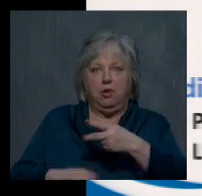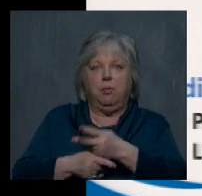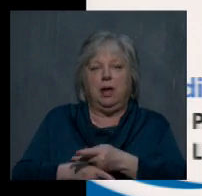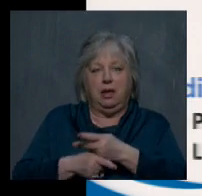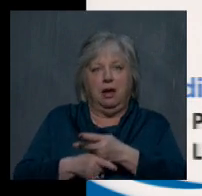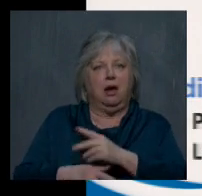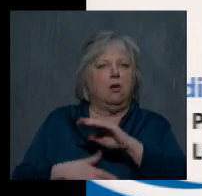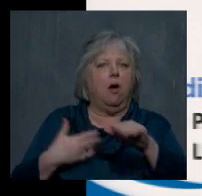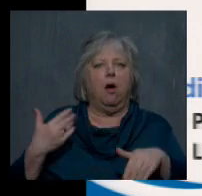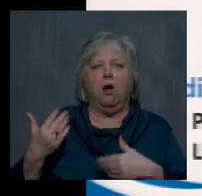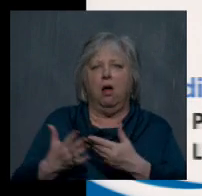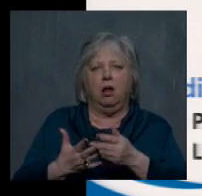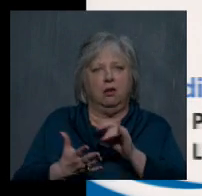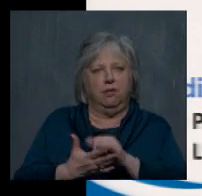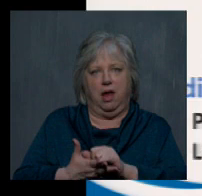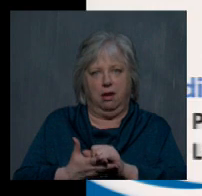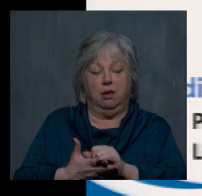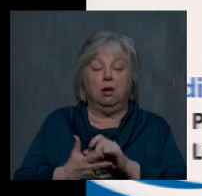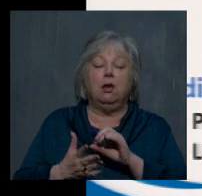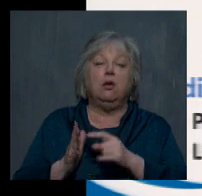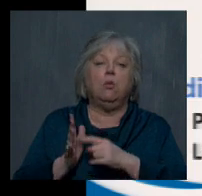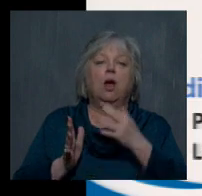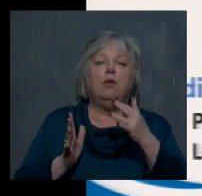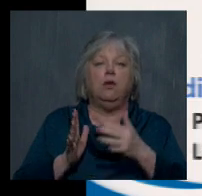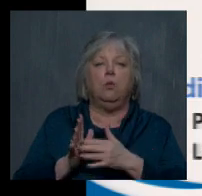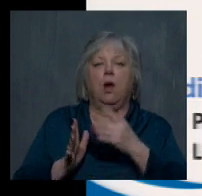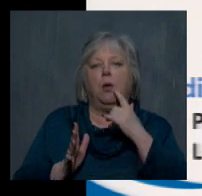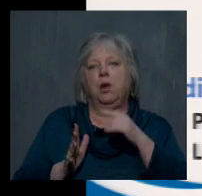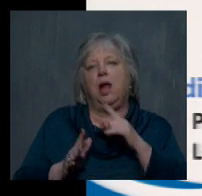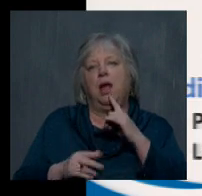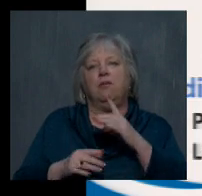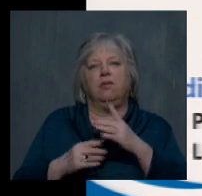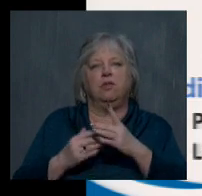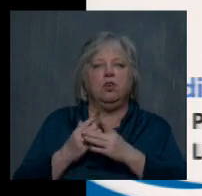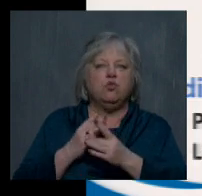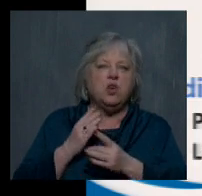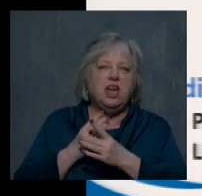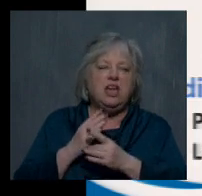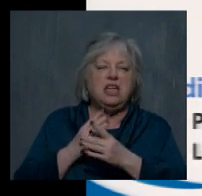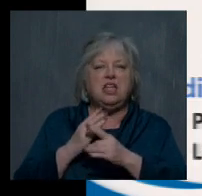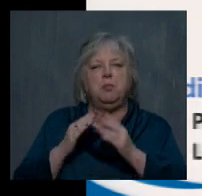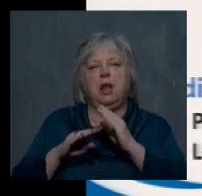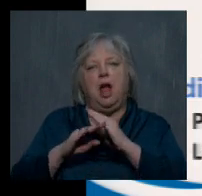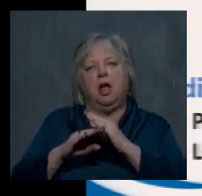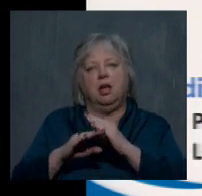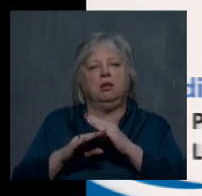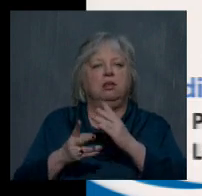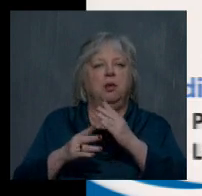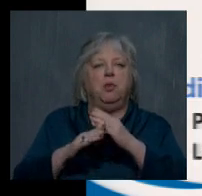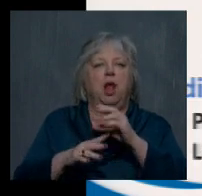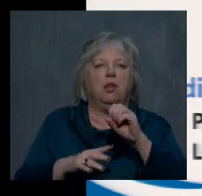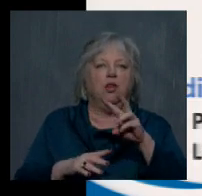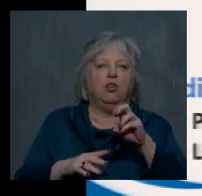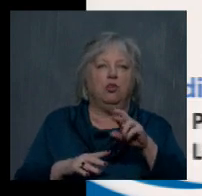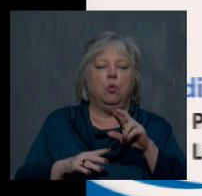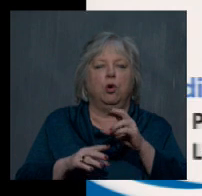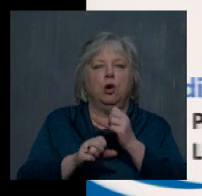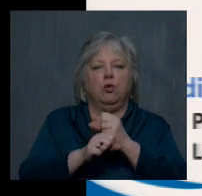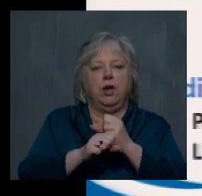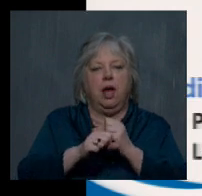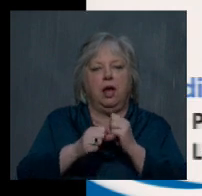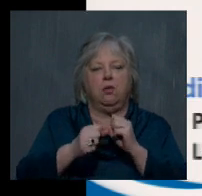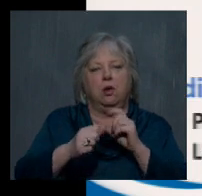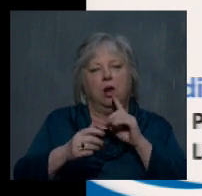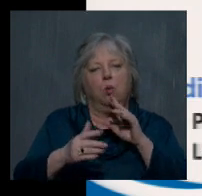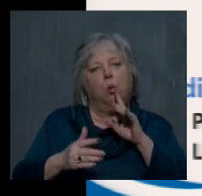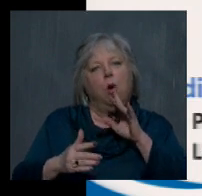of that area. And so periodically there will be grease blockages and so forth that block the sewer and create an overflow. Our job